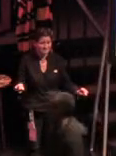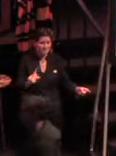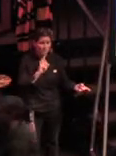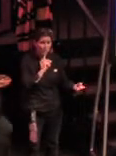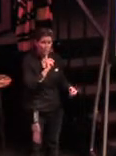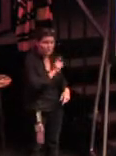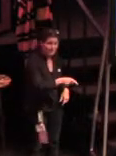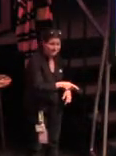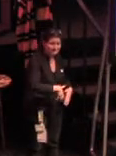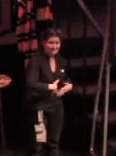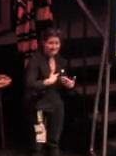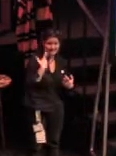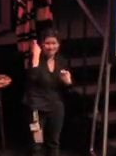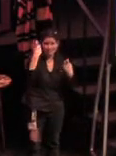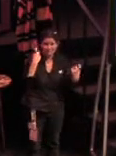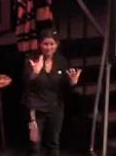Comments? Feelings? Thoughts?